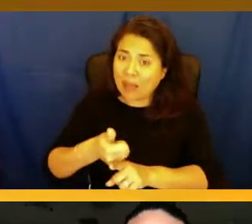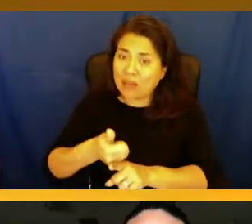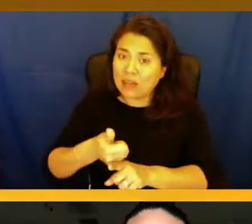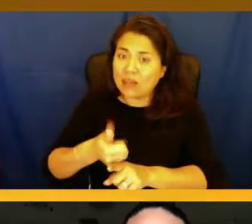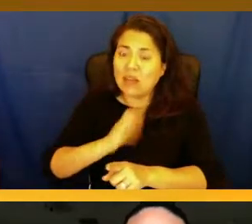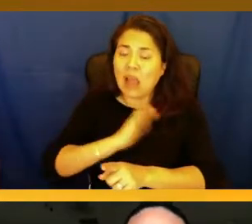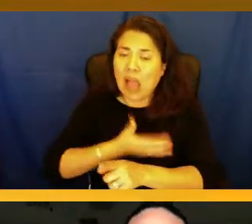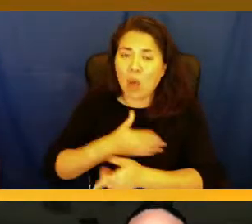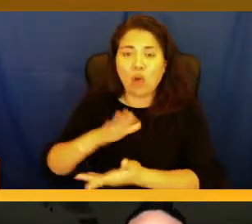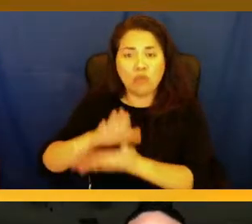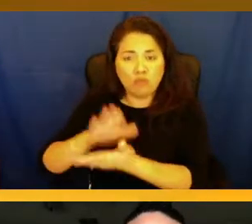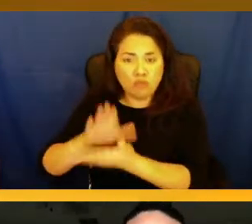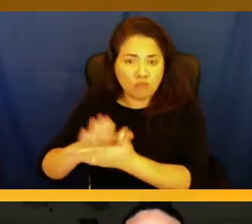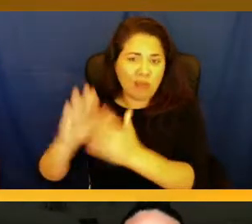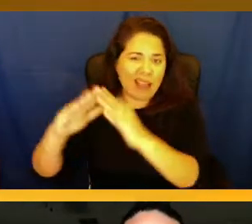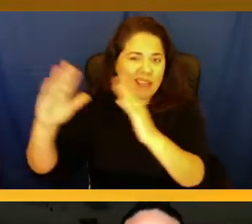institutions.